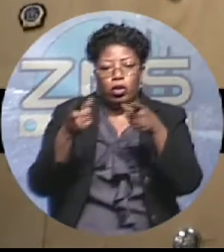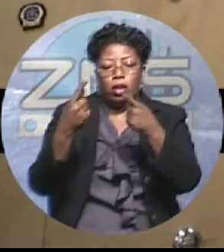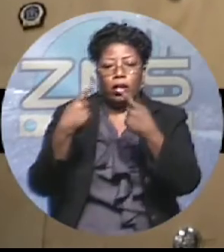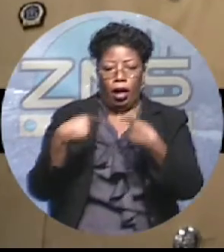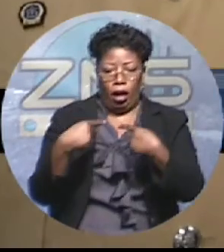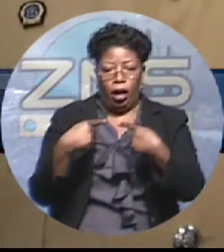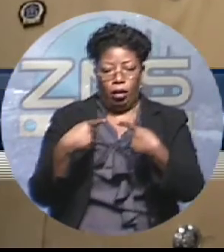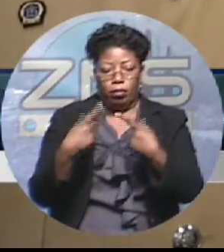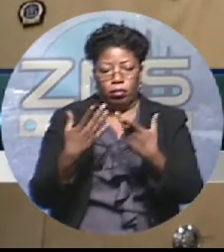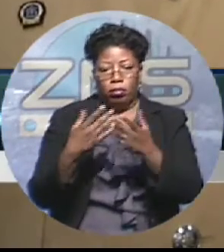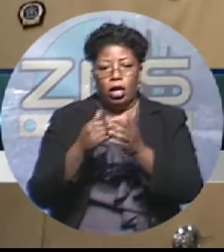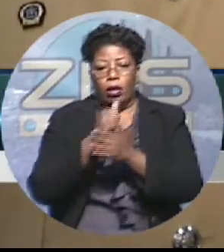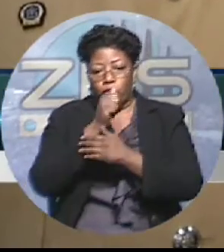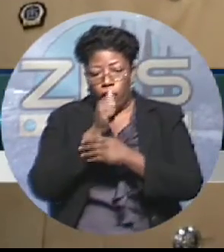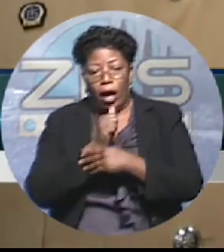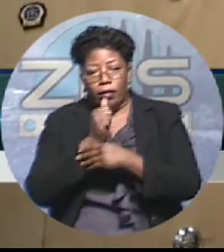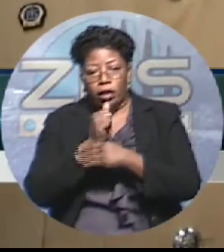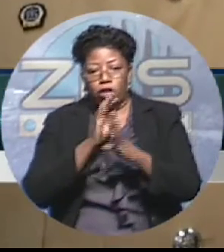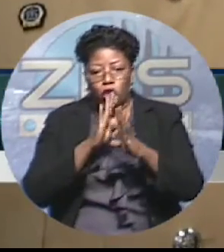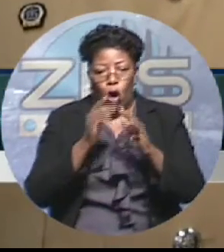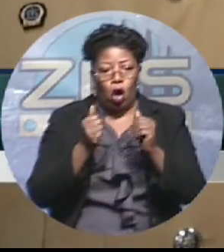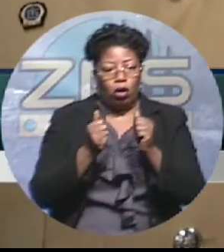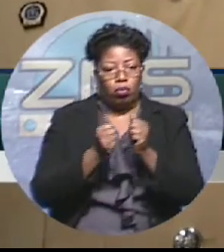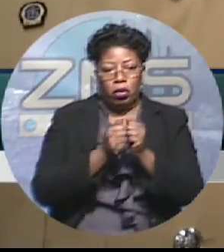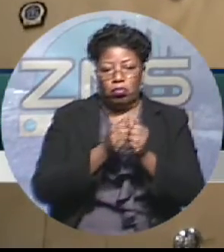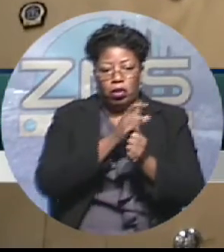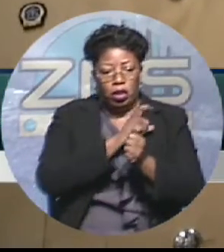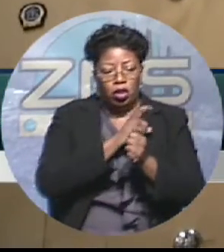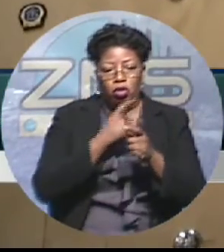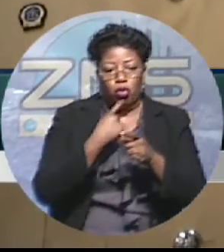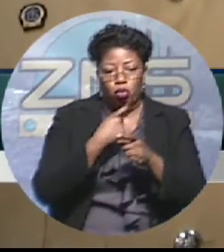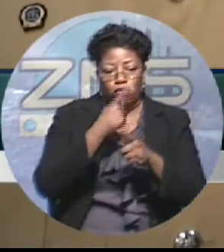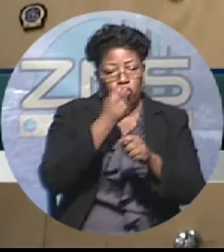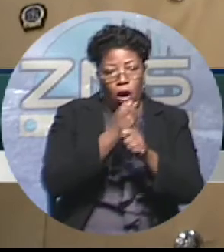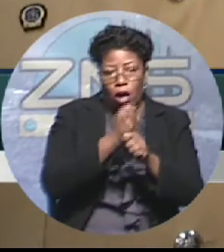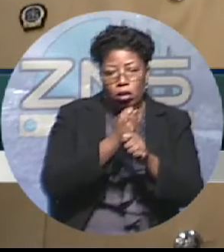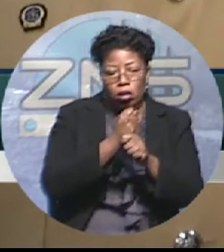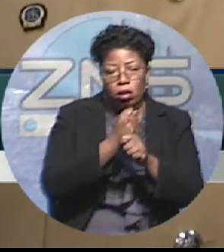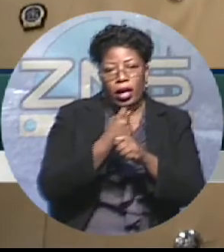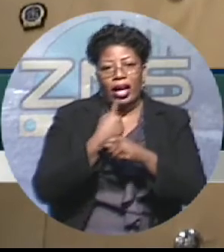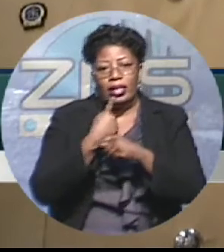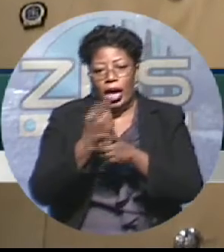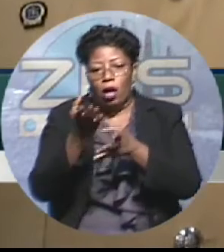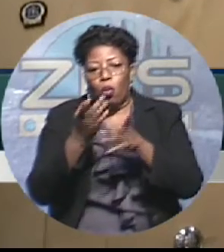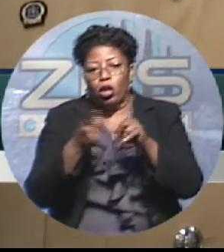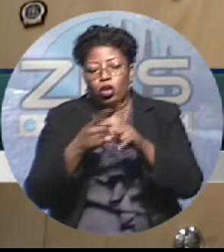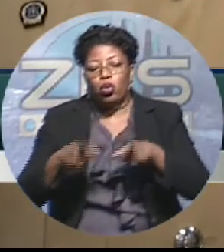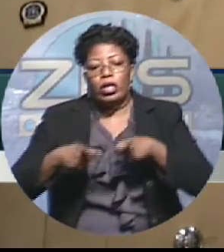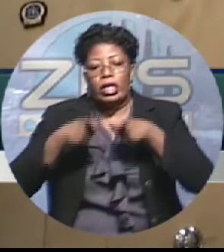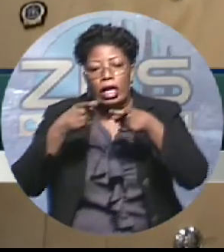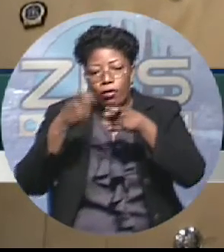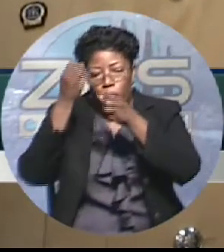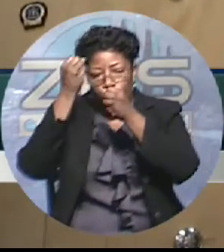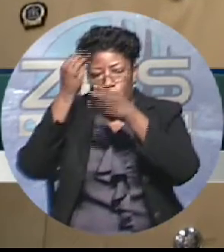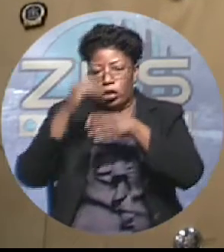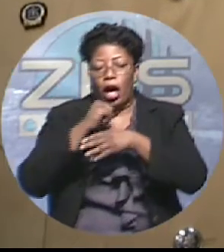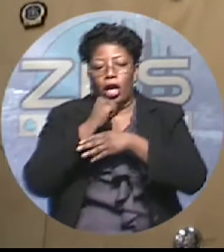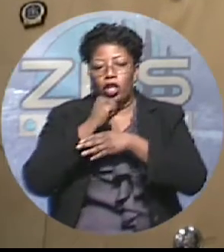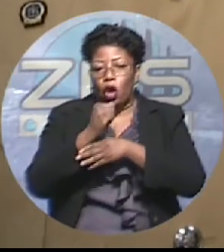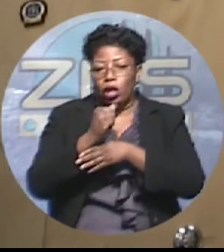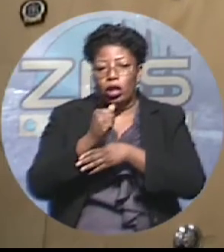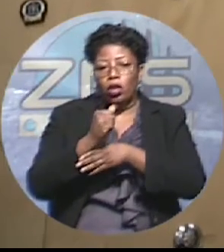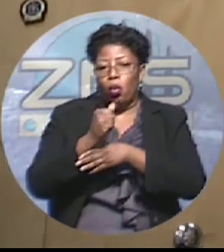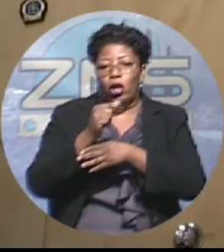forward privately, speak to someone that he or she trusts, and say, I want to give you information. I do not want to be